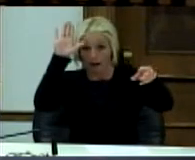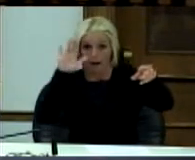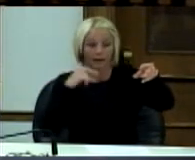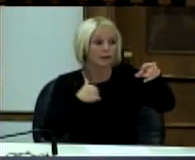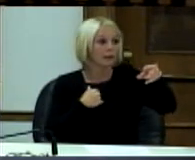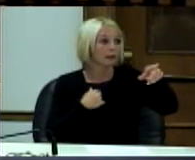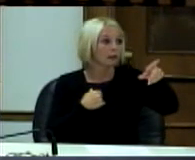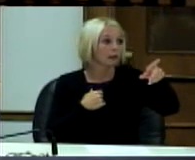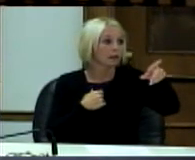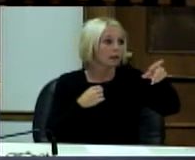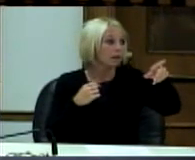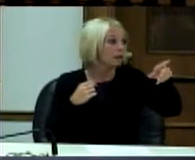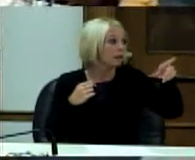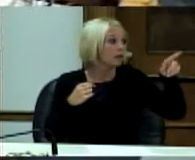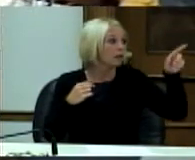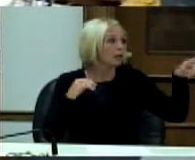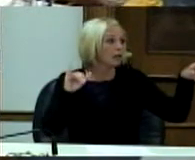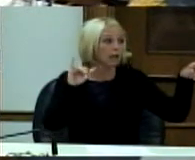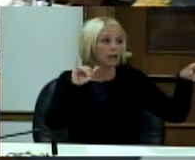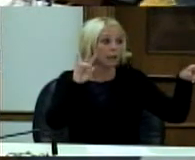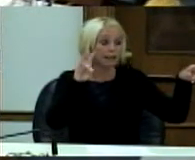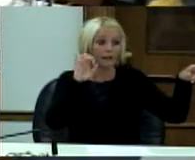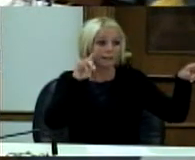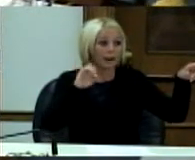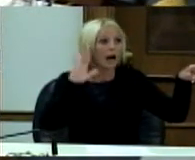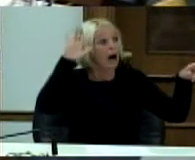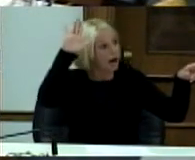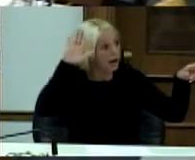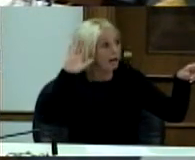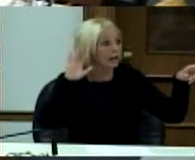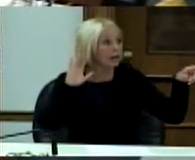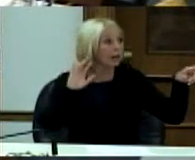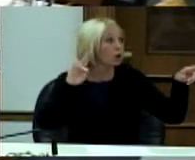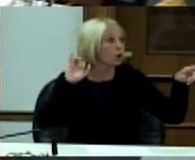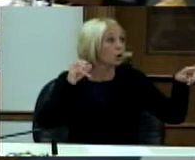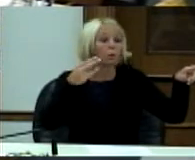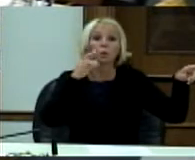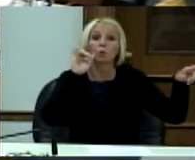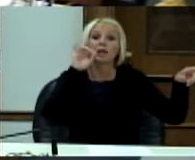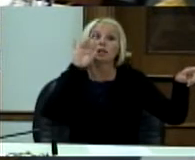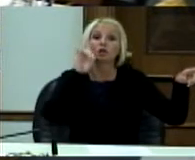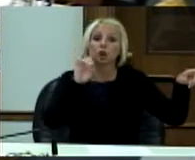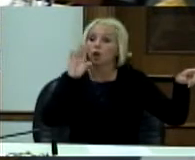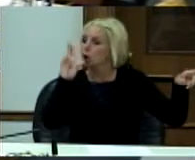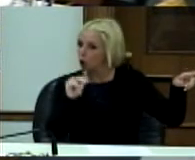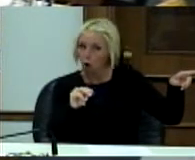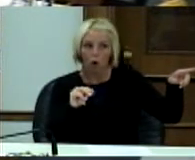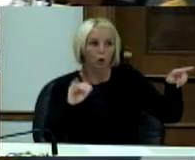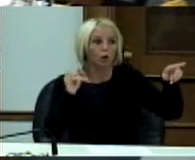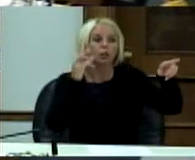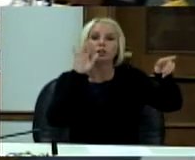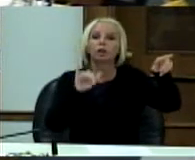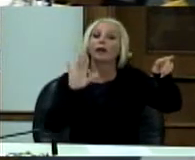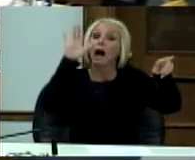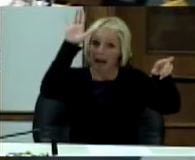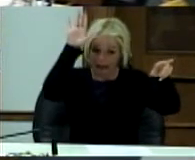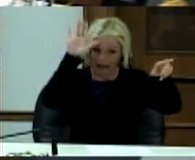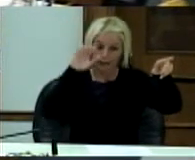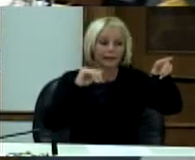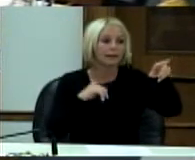Aye. Yvette Marthaler, Aye. Richard Olson, No. Jerry Robichaud,